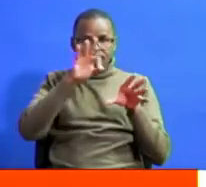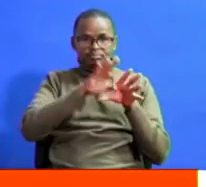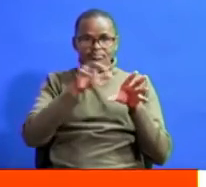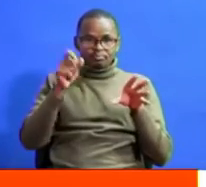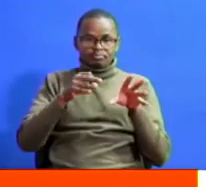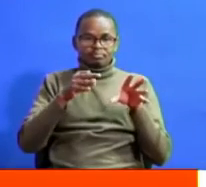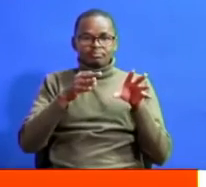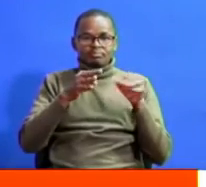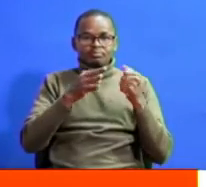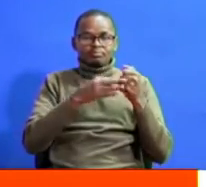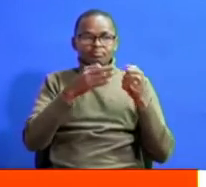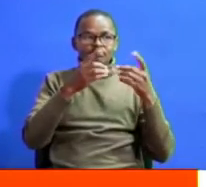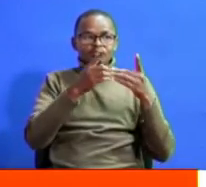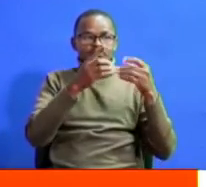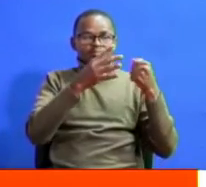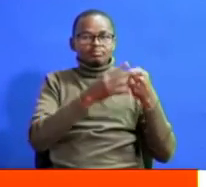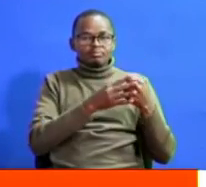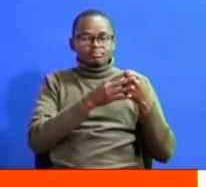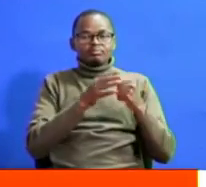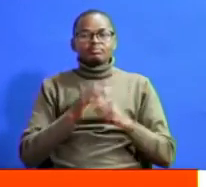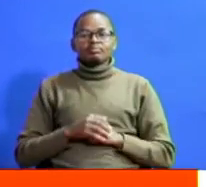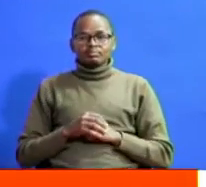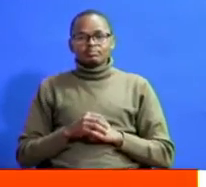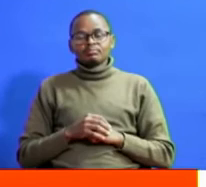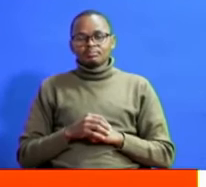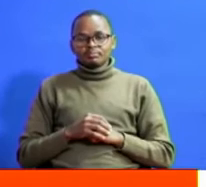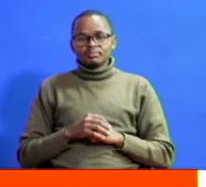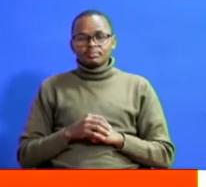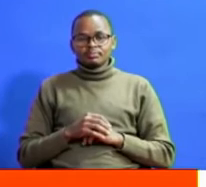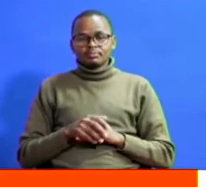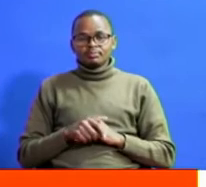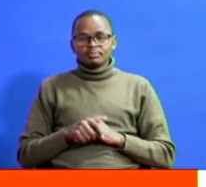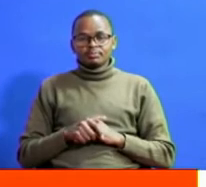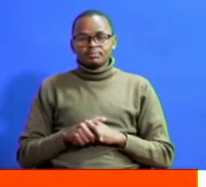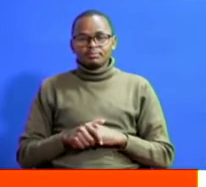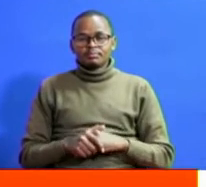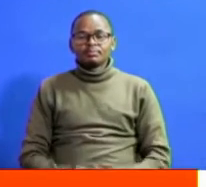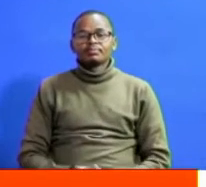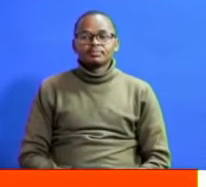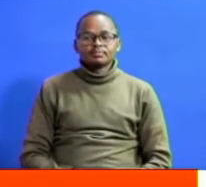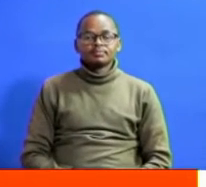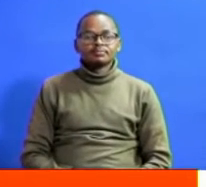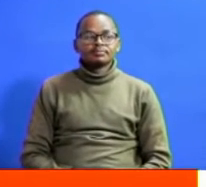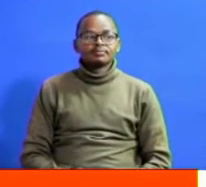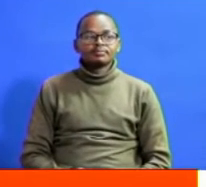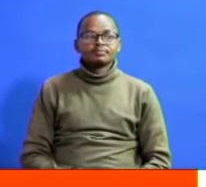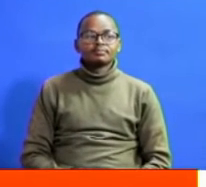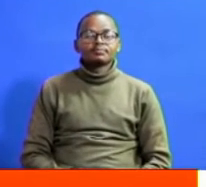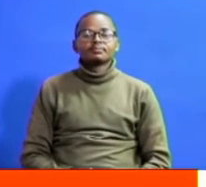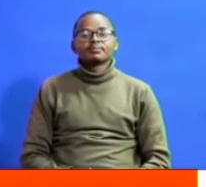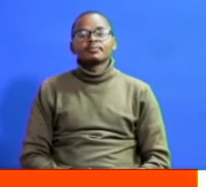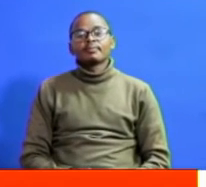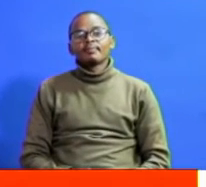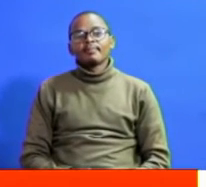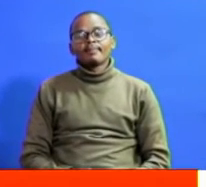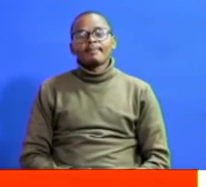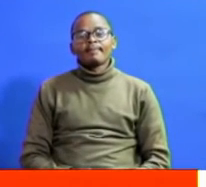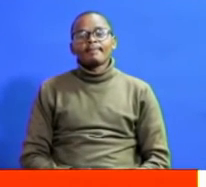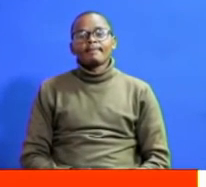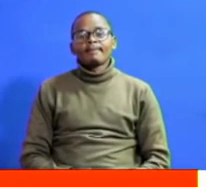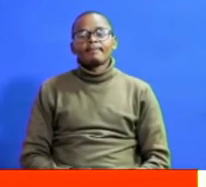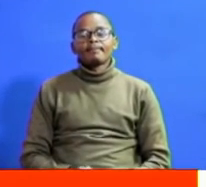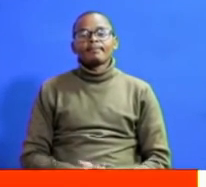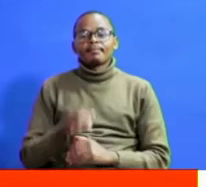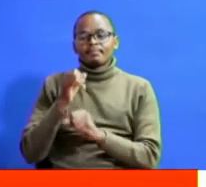August 9th. Caroline Kimwele for KUTV. Casual